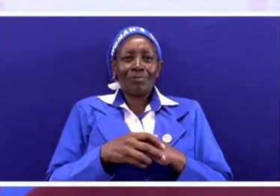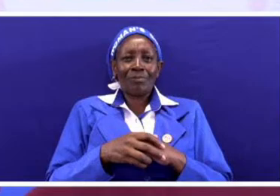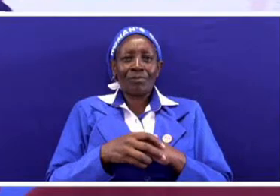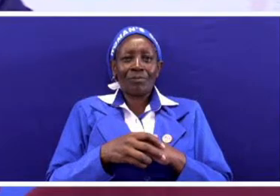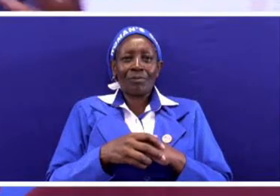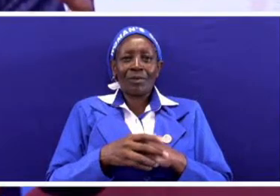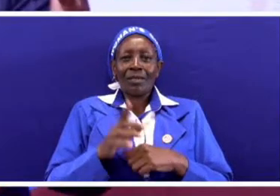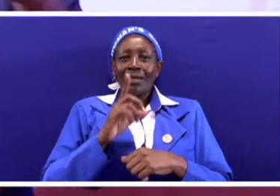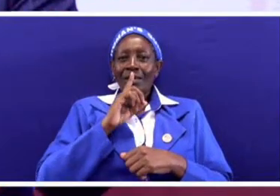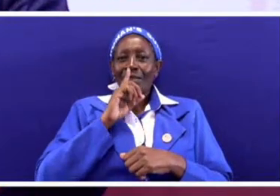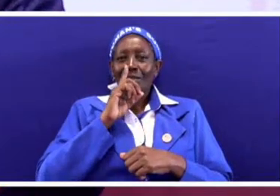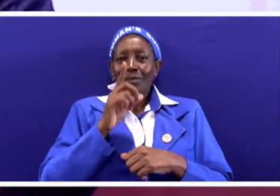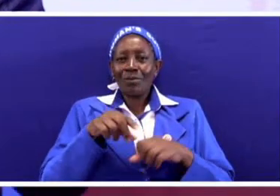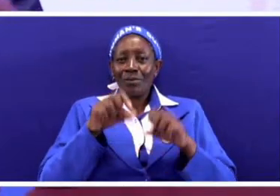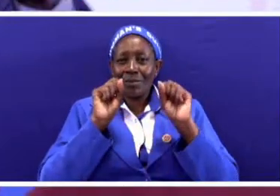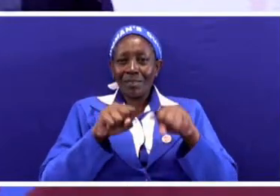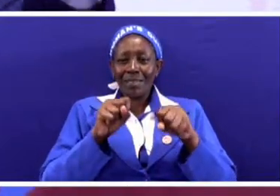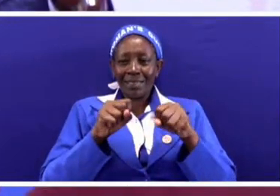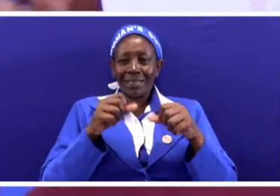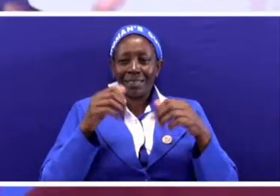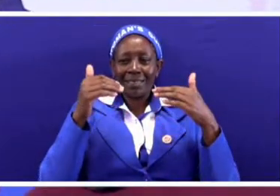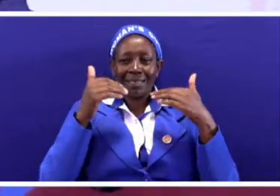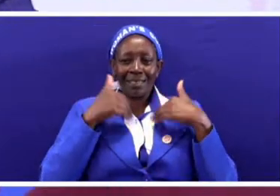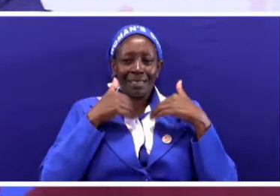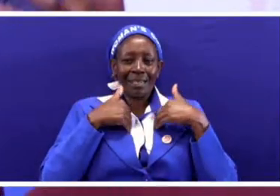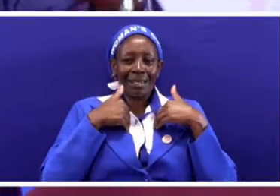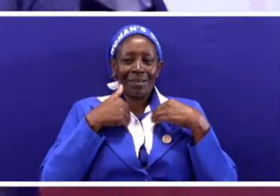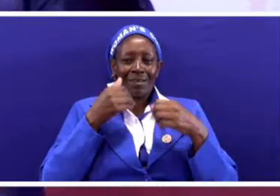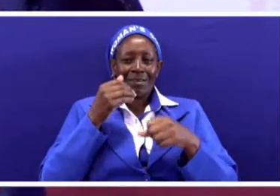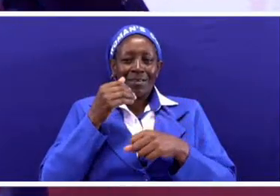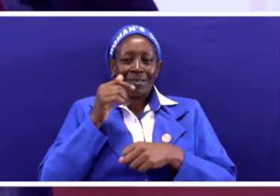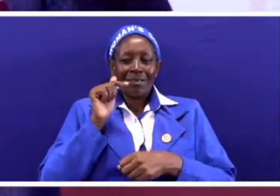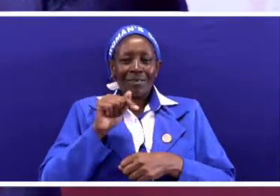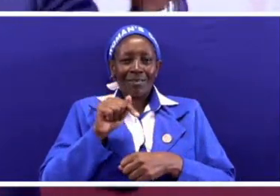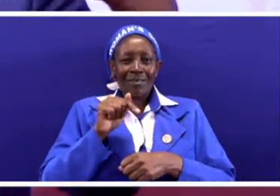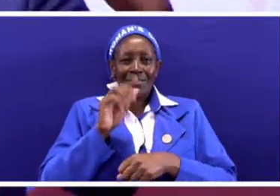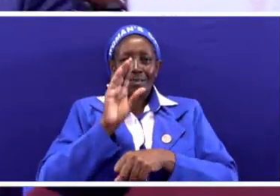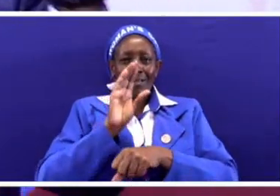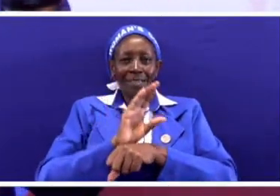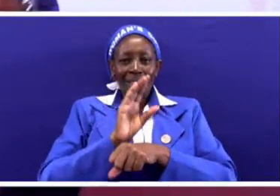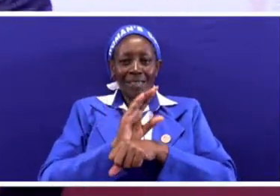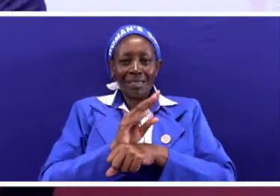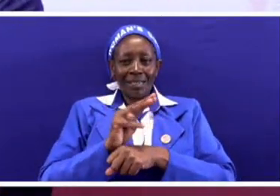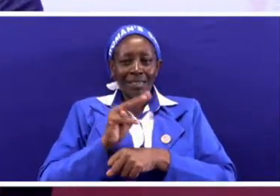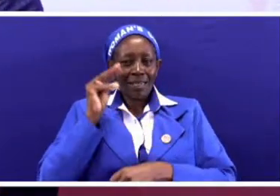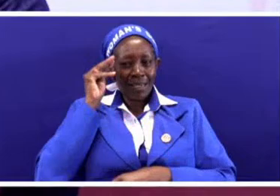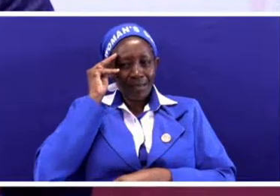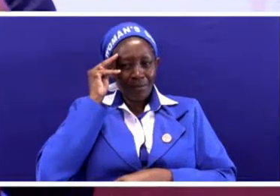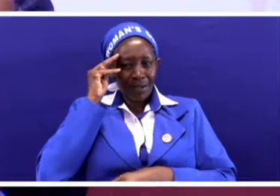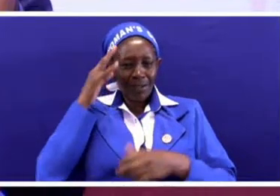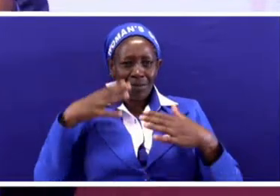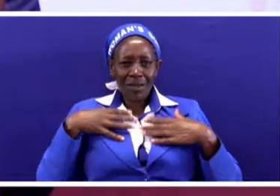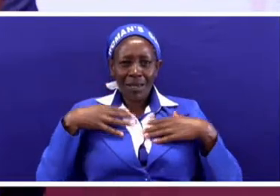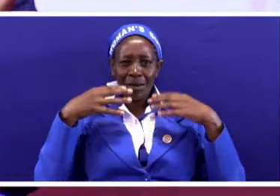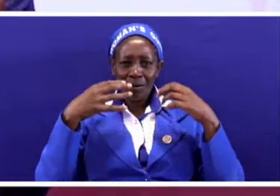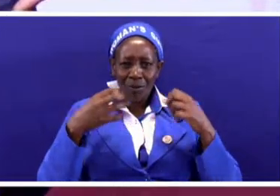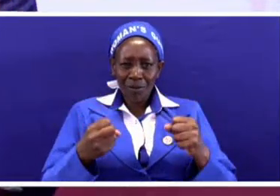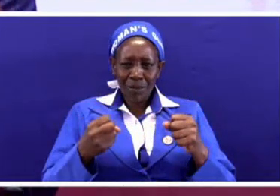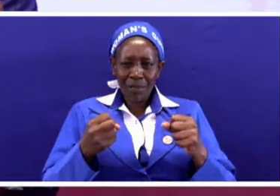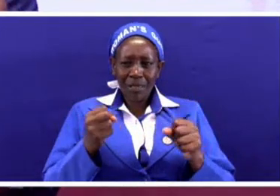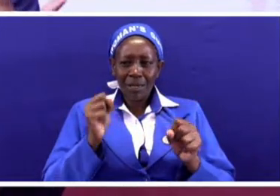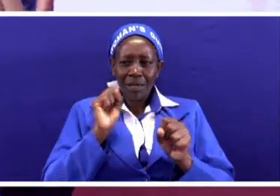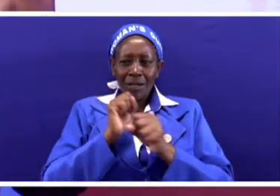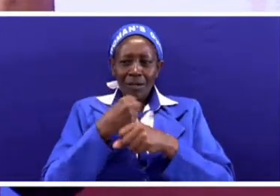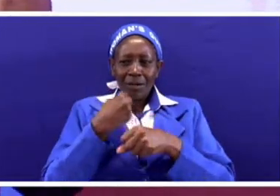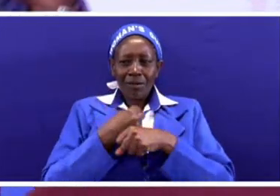So, yes, we have the psychologists in our congregations and we will work with them, but when it comes to this issue of mental health, how do we do our pastoral